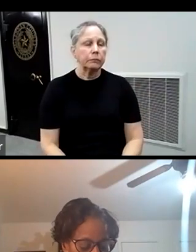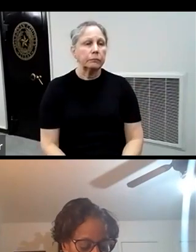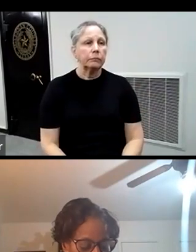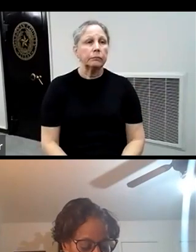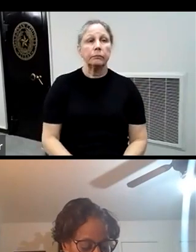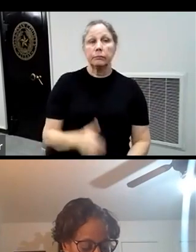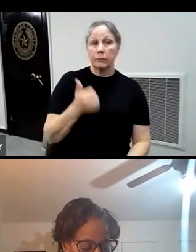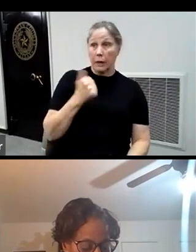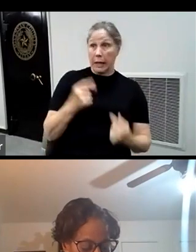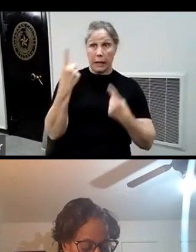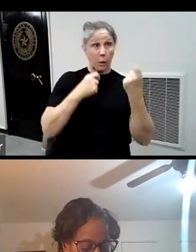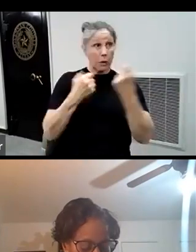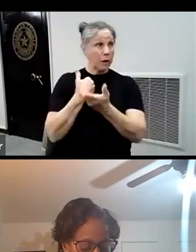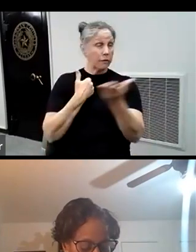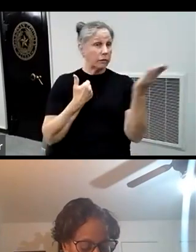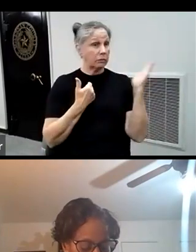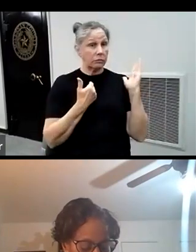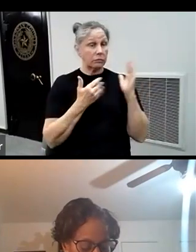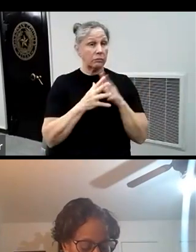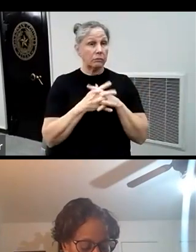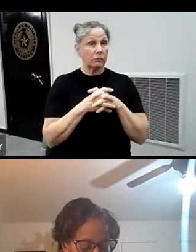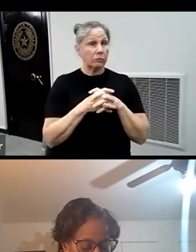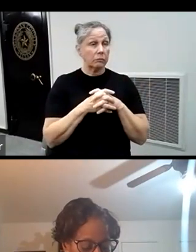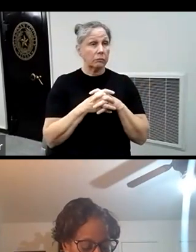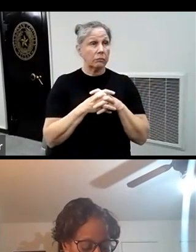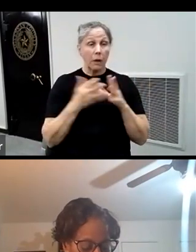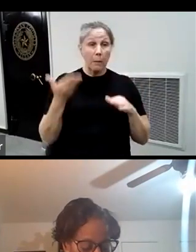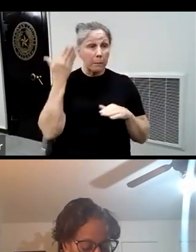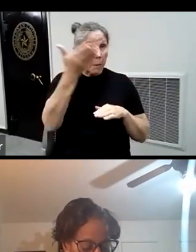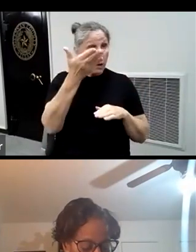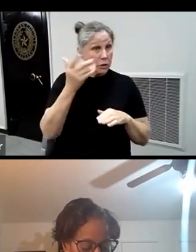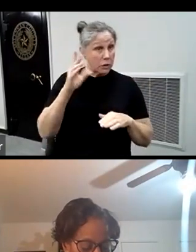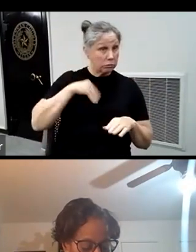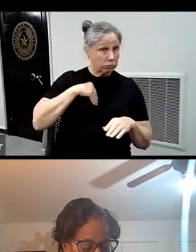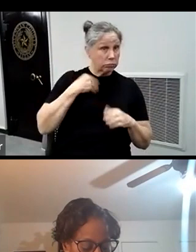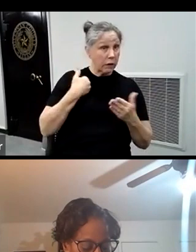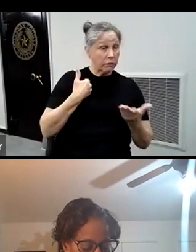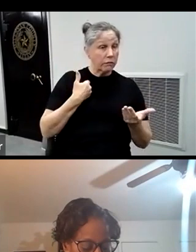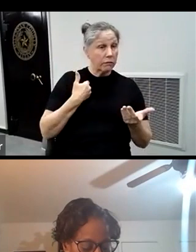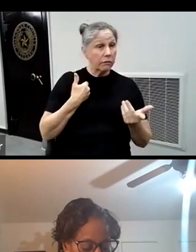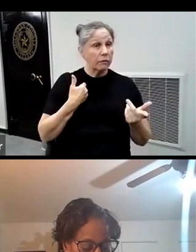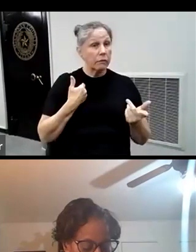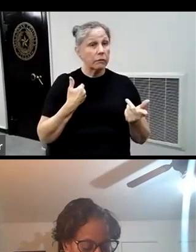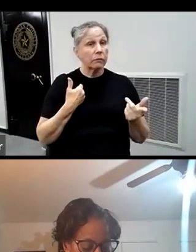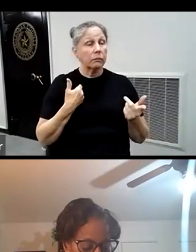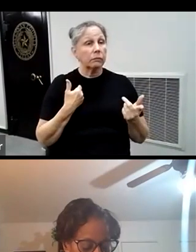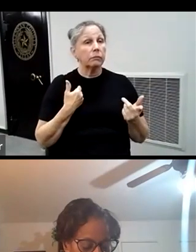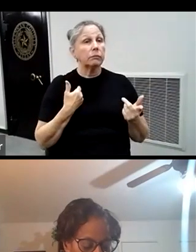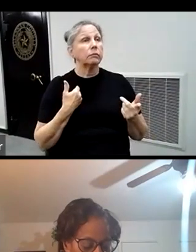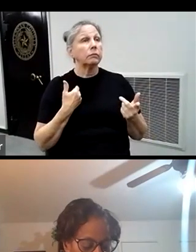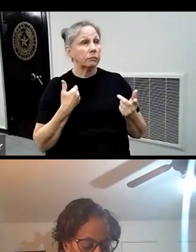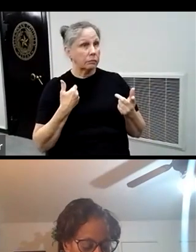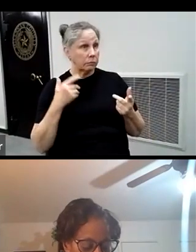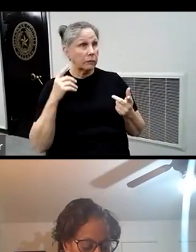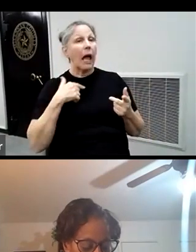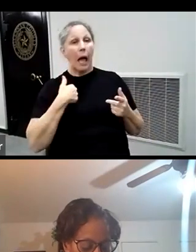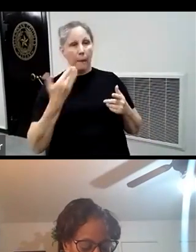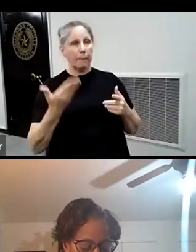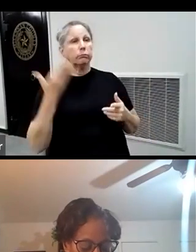Okay, any questions about that? Is there a motion to approve? I'll move. Is there a